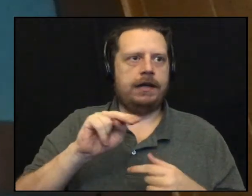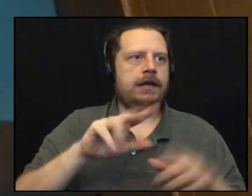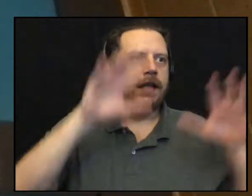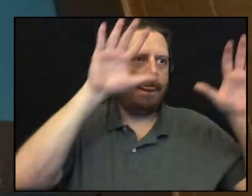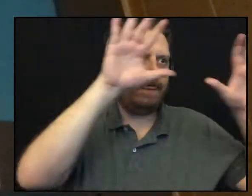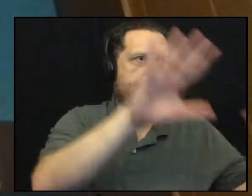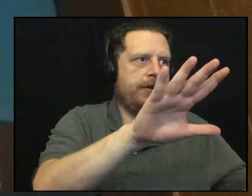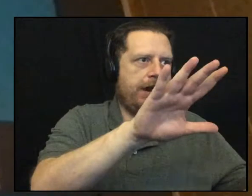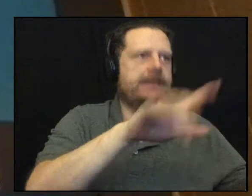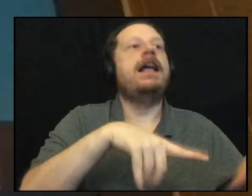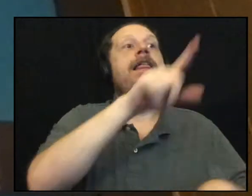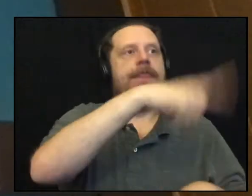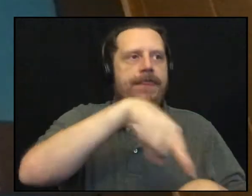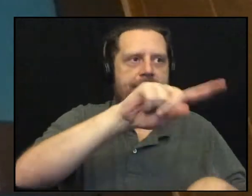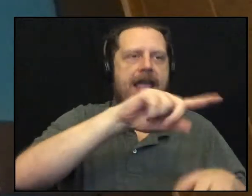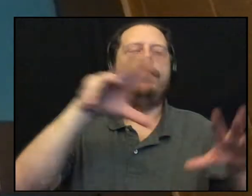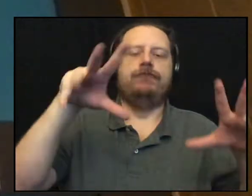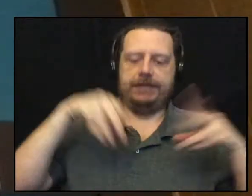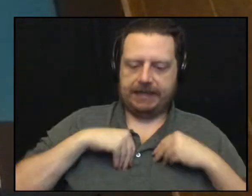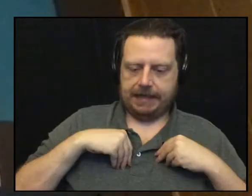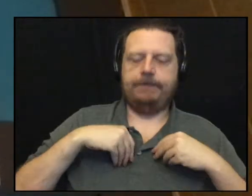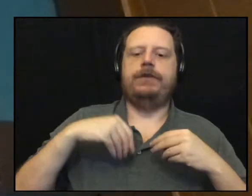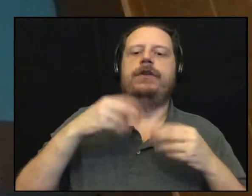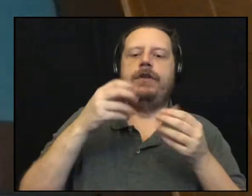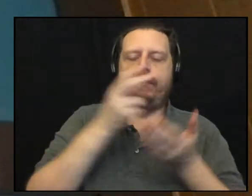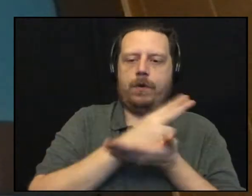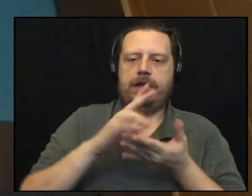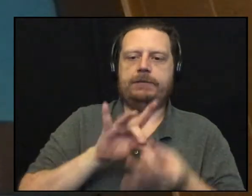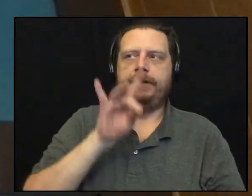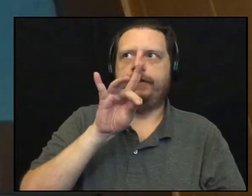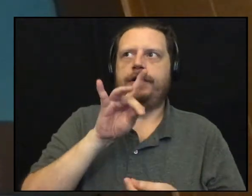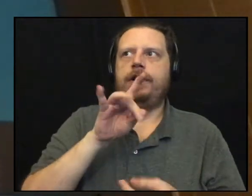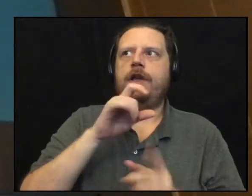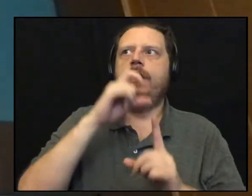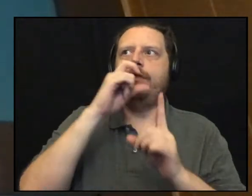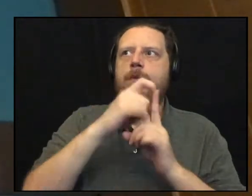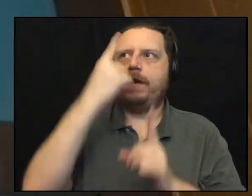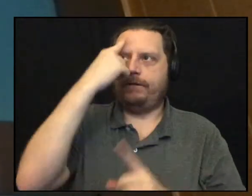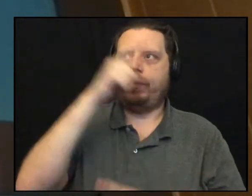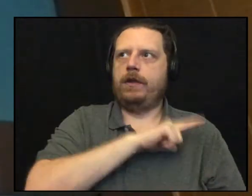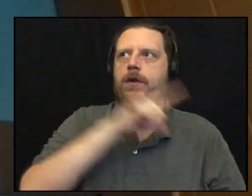they received the Holy Spirit. The word of the Lord.